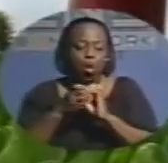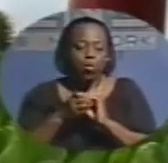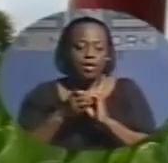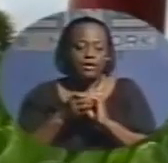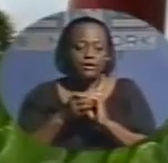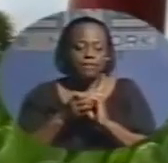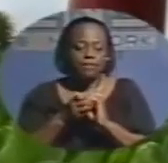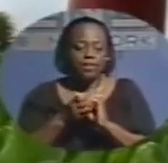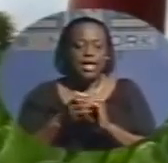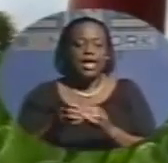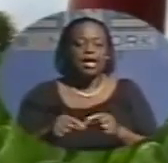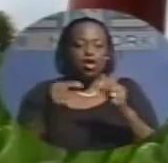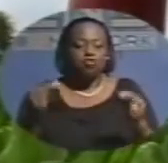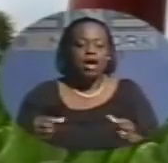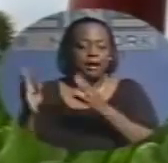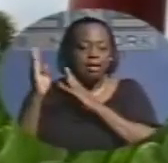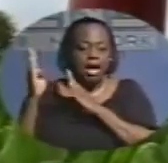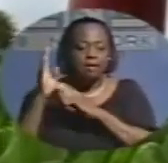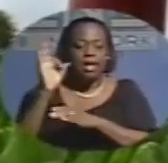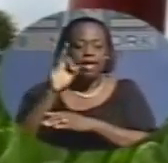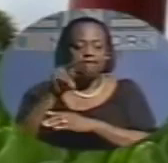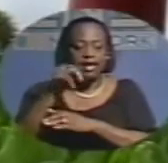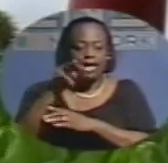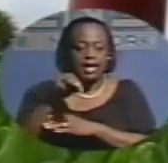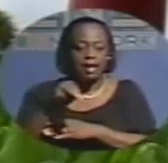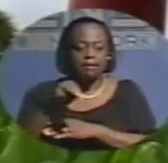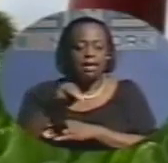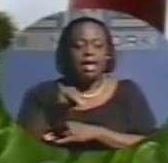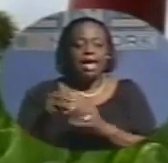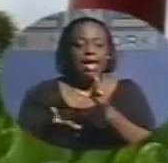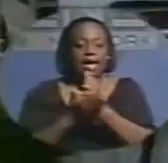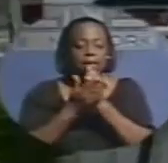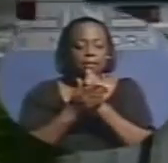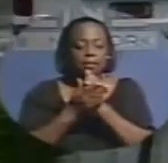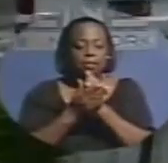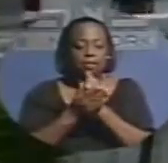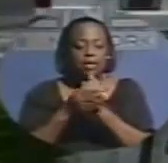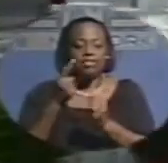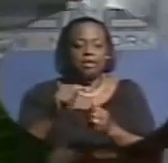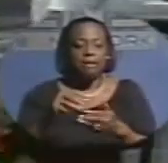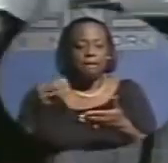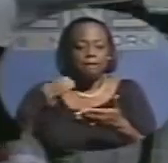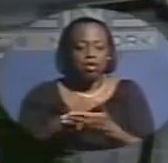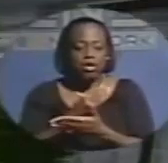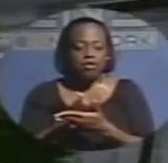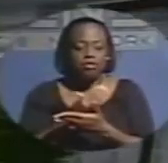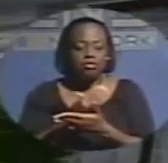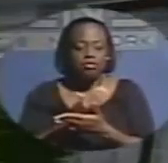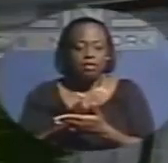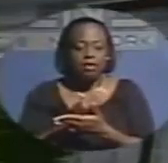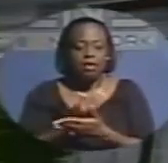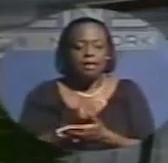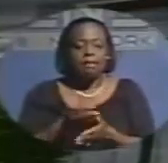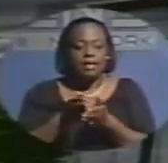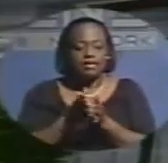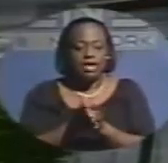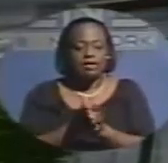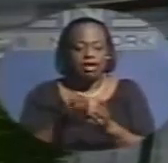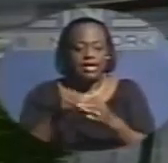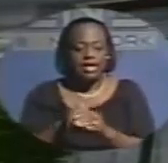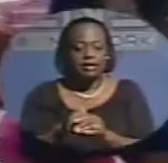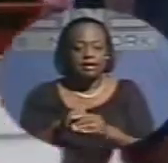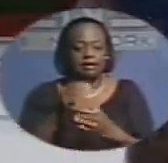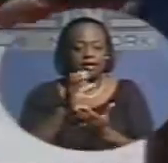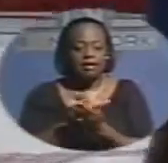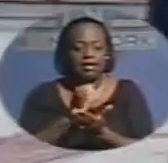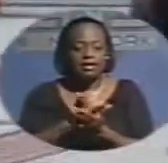former Free National Movement government facilitated the development of a modern container transshipment port and further increased diversification of the